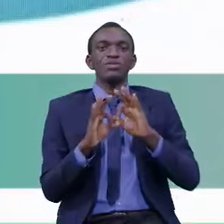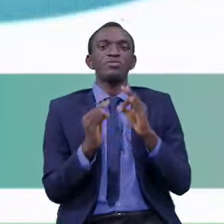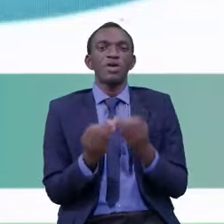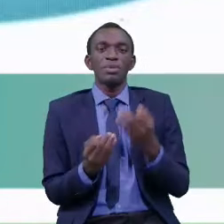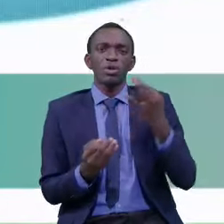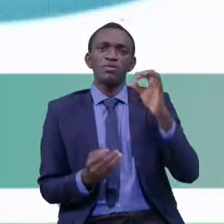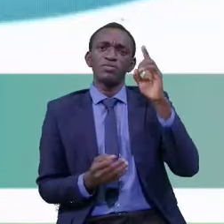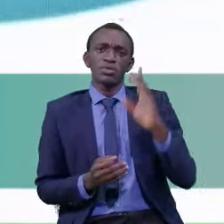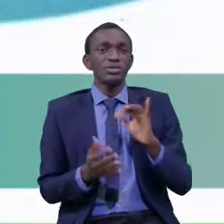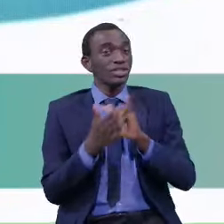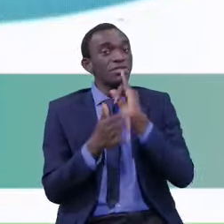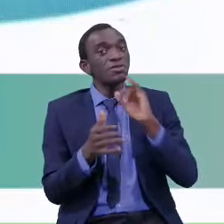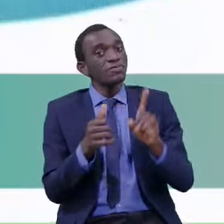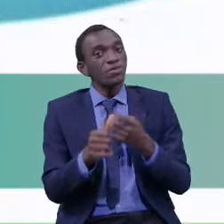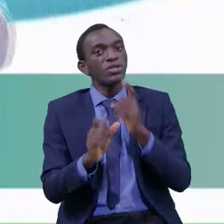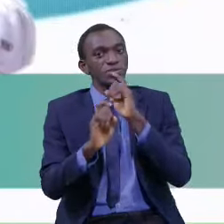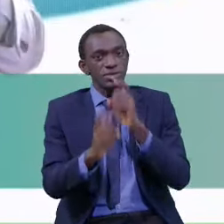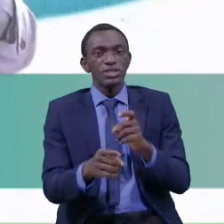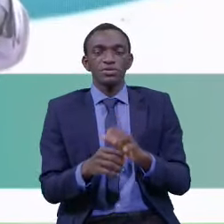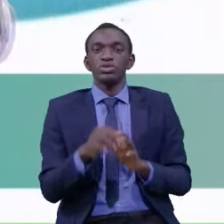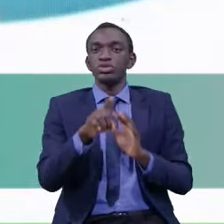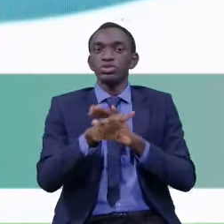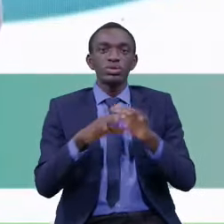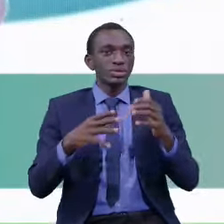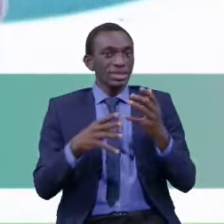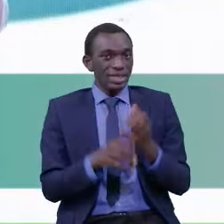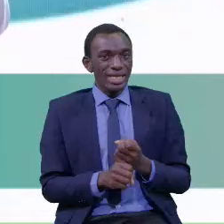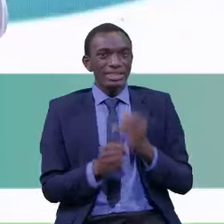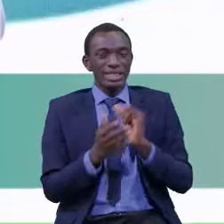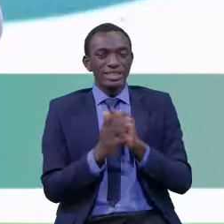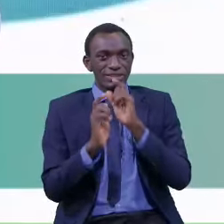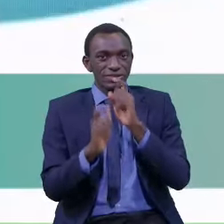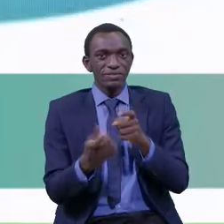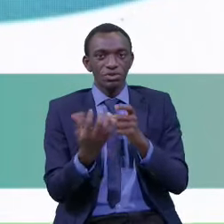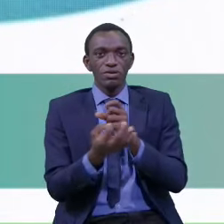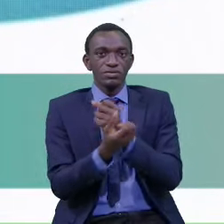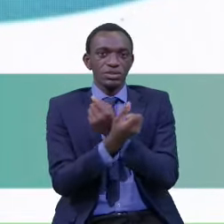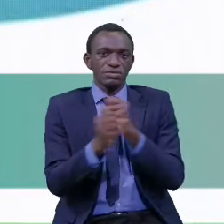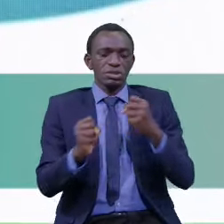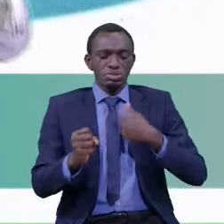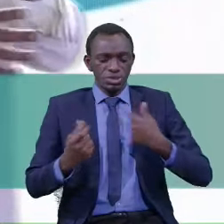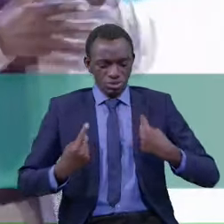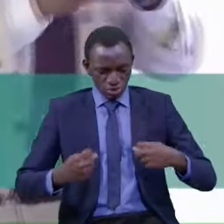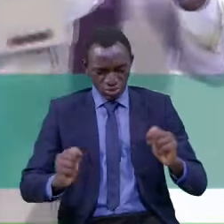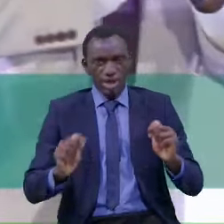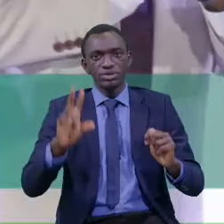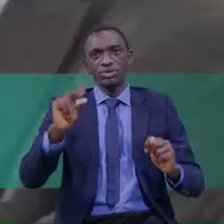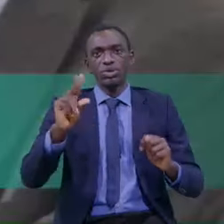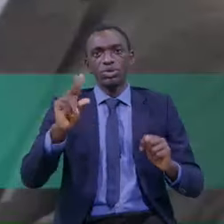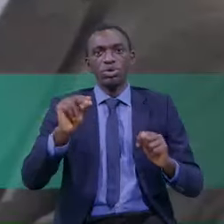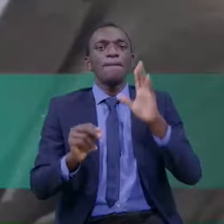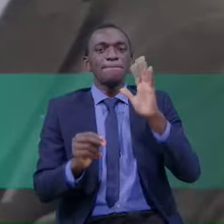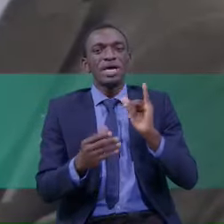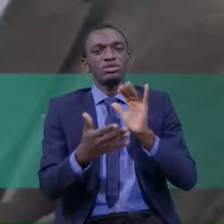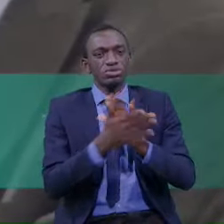don't get that gift of salvation by trying. You get it by trusting. I said it before. You don't get